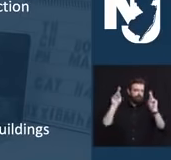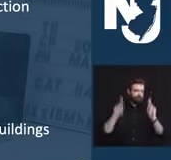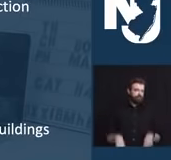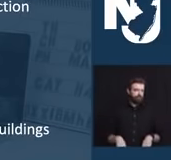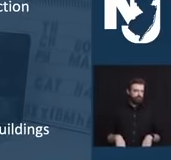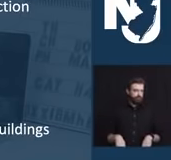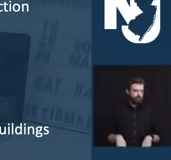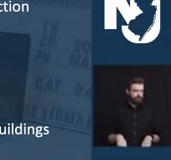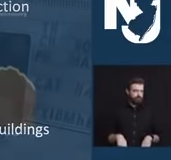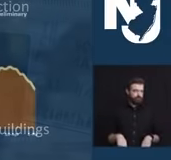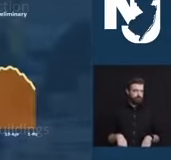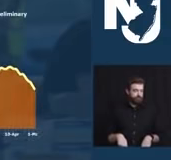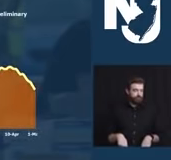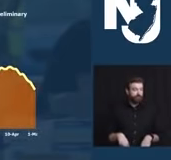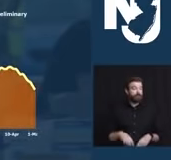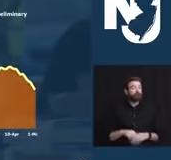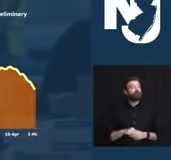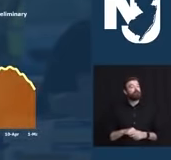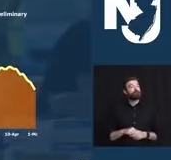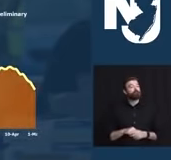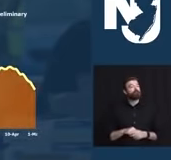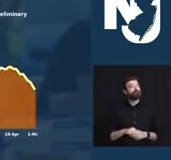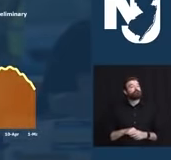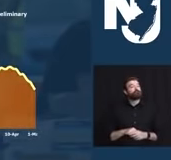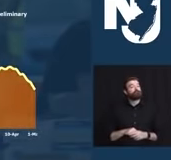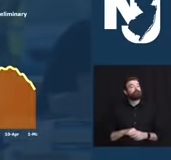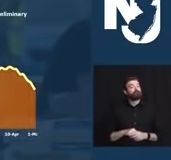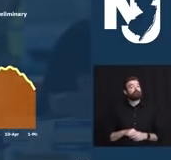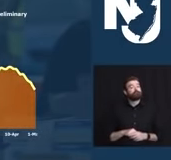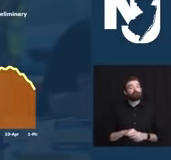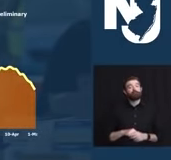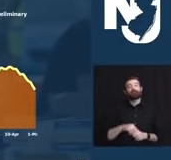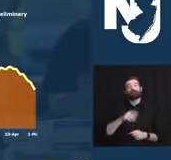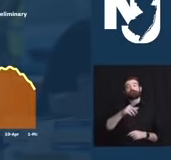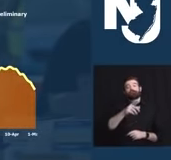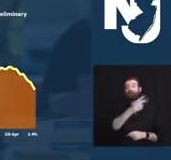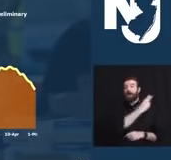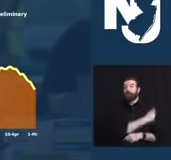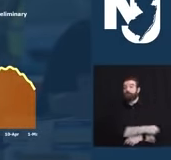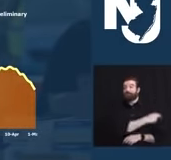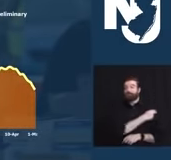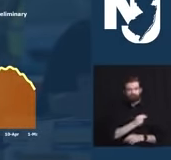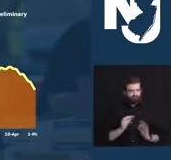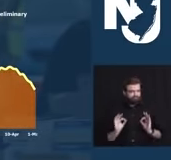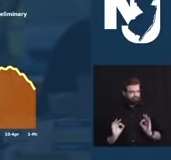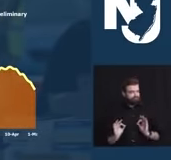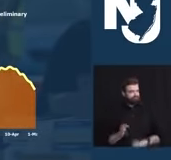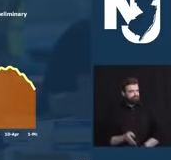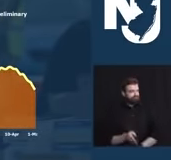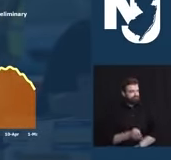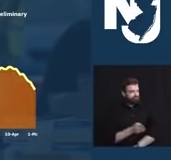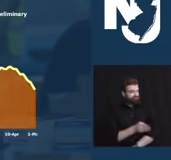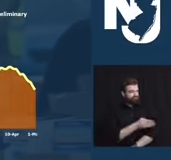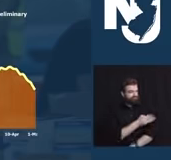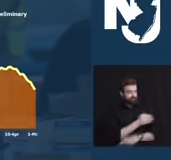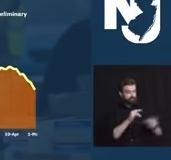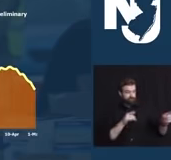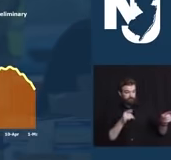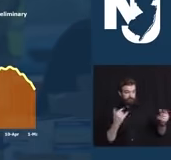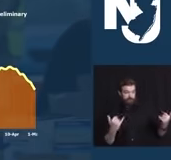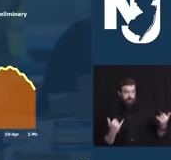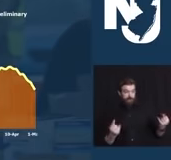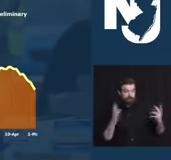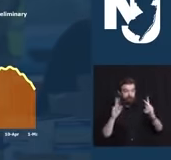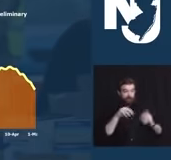Likewise, the situation across our healthcare systems continues to improve. As of last night's report, 1,424 patients are in